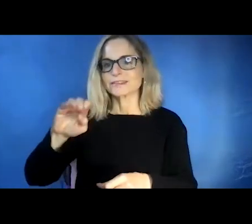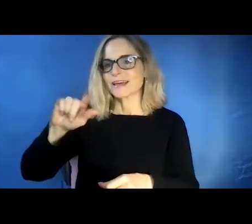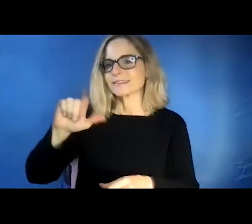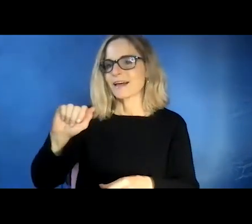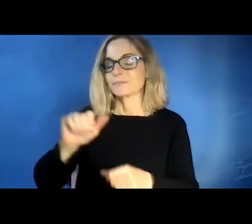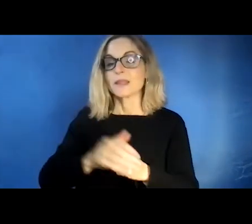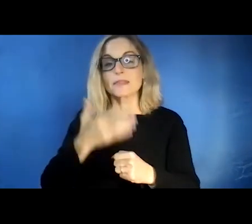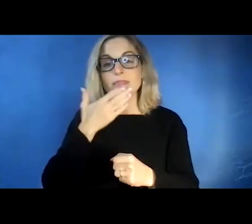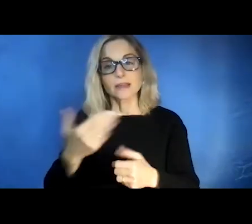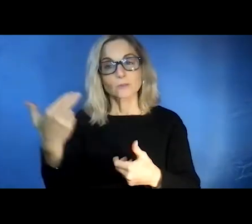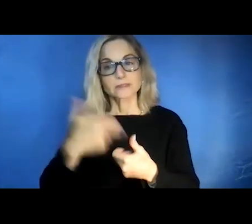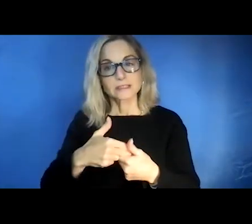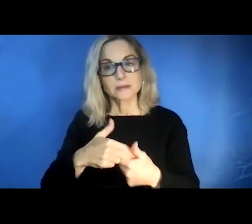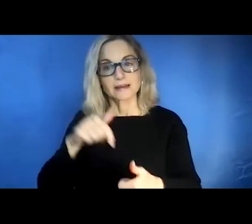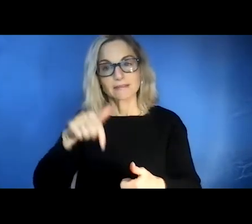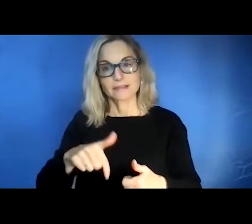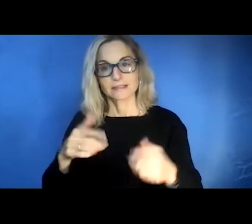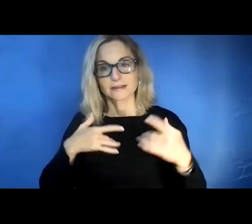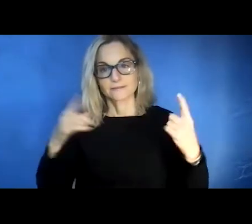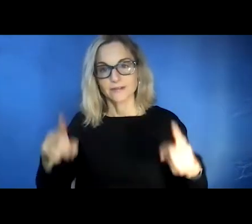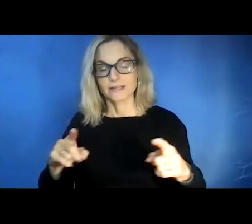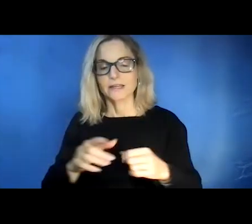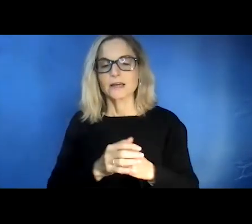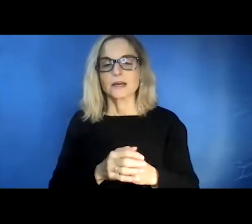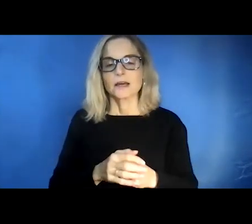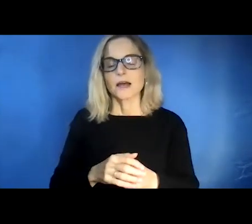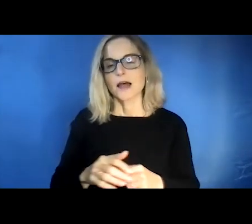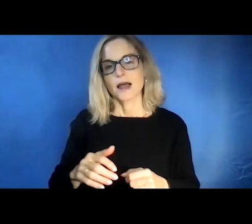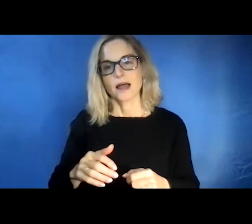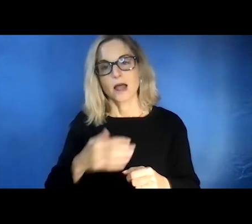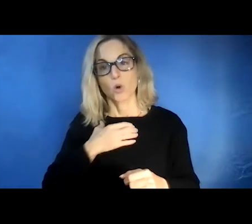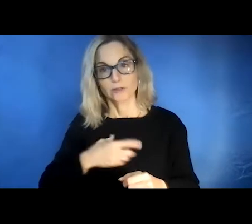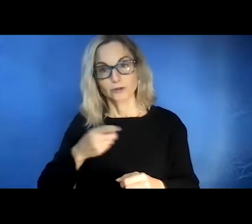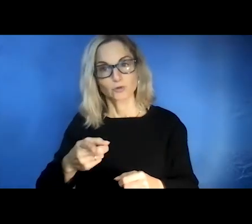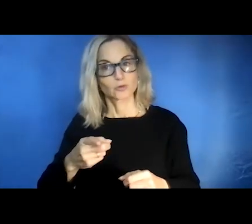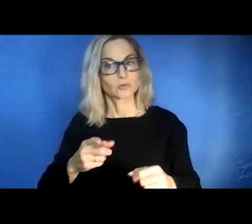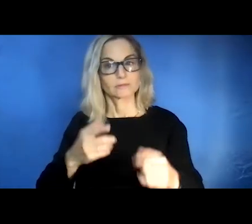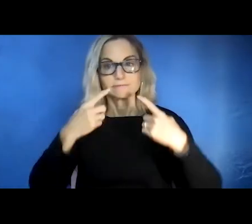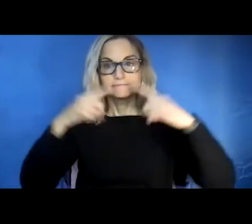participating with this event today. We wish you all the best of success in your career, and good luck